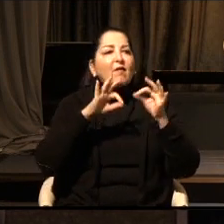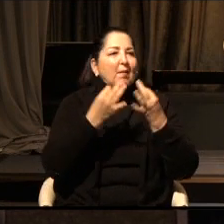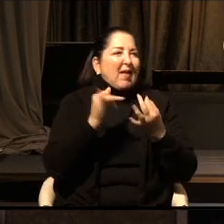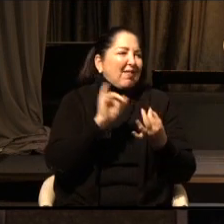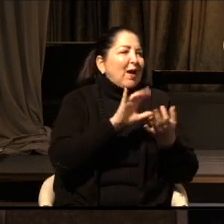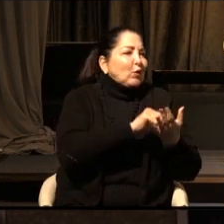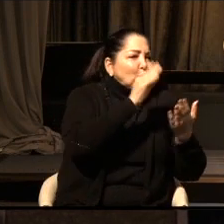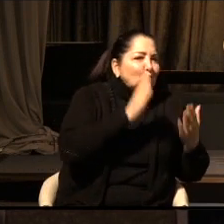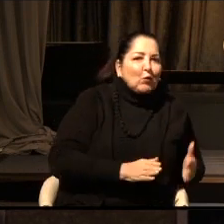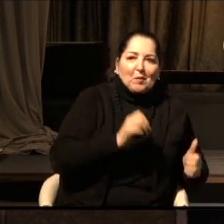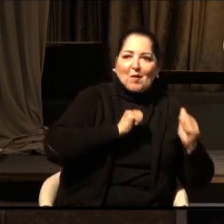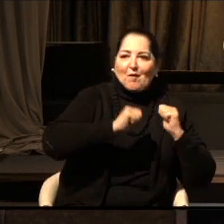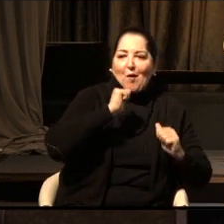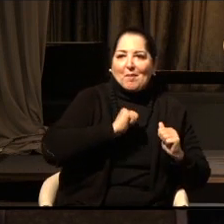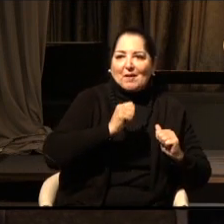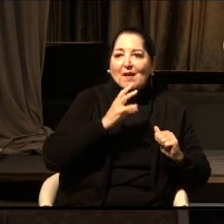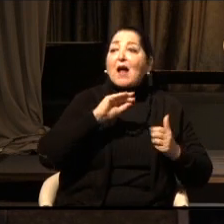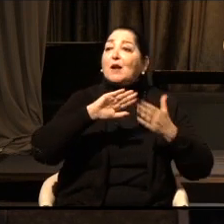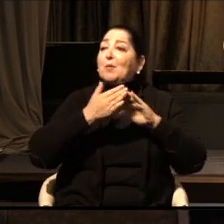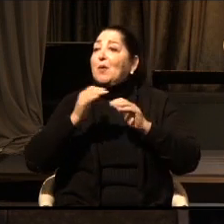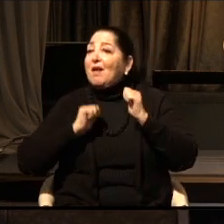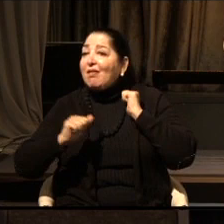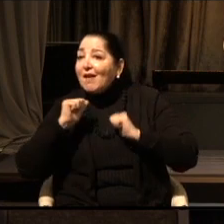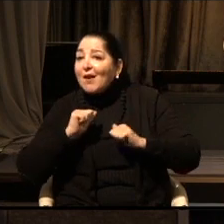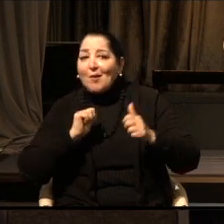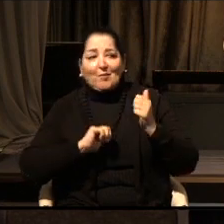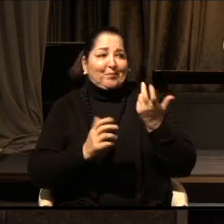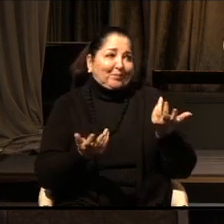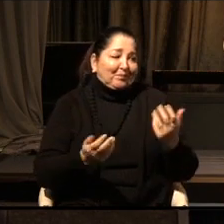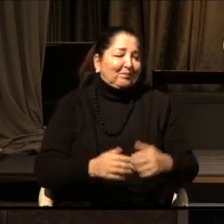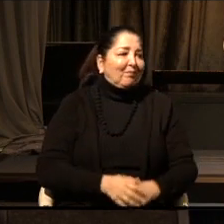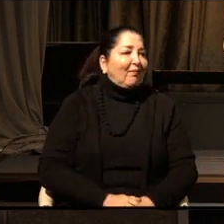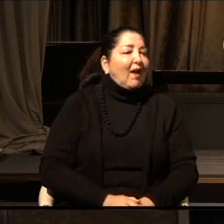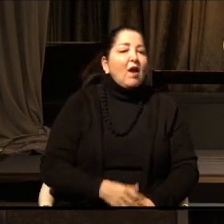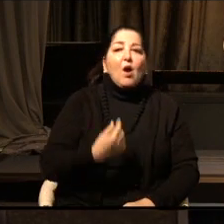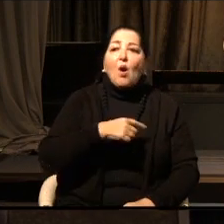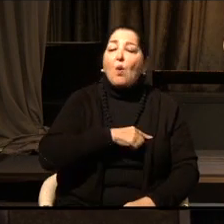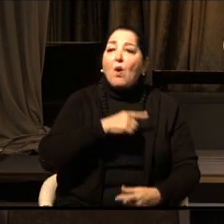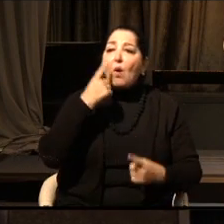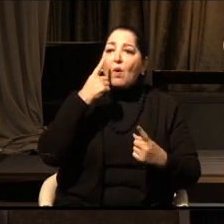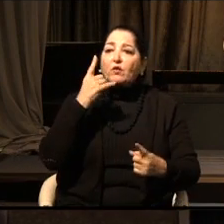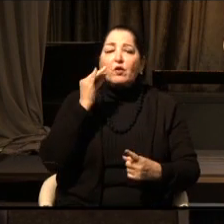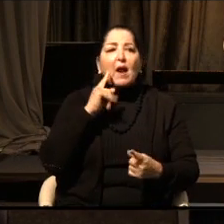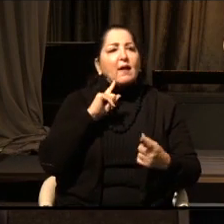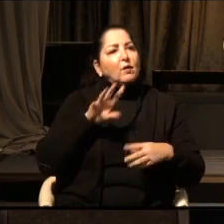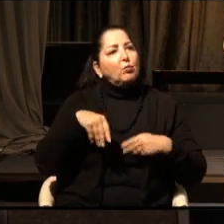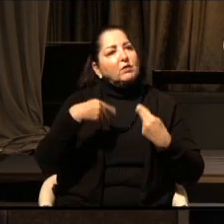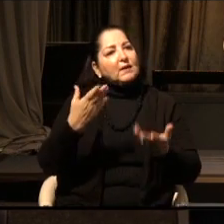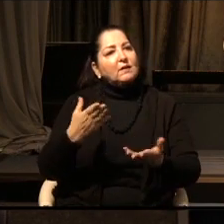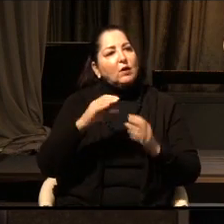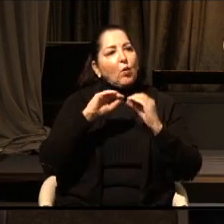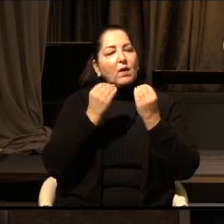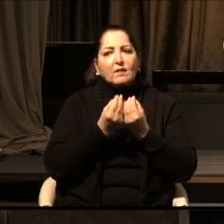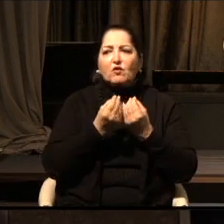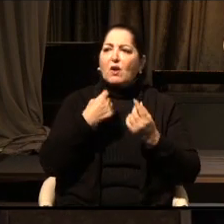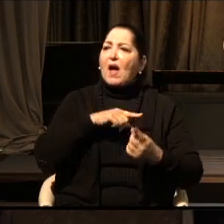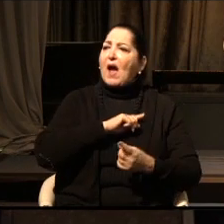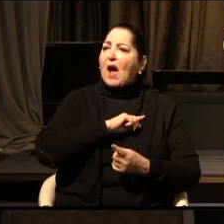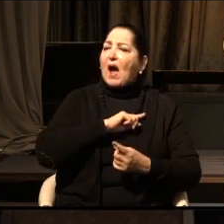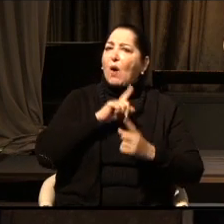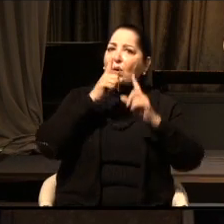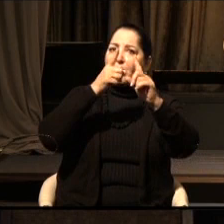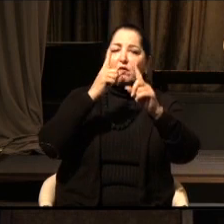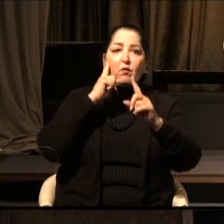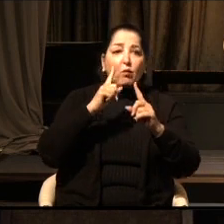and community theater productions. We wondered, as a presenting organization, how we could fulfill our mission of connecting